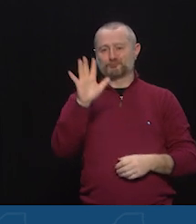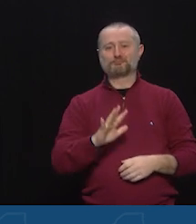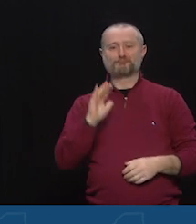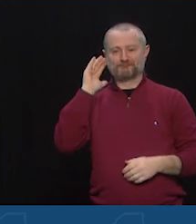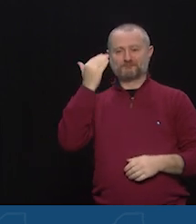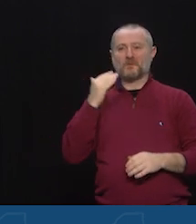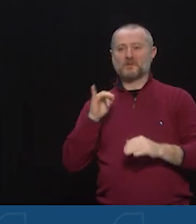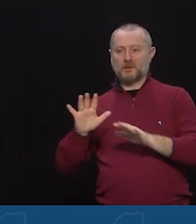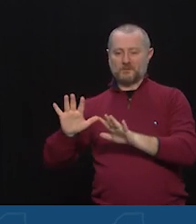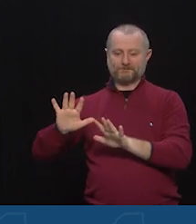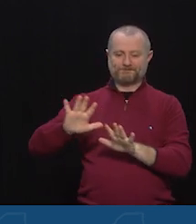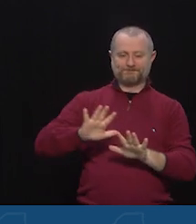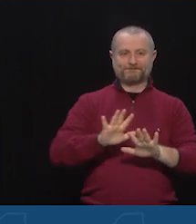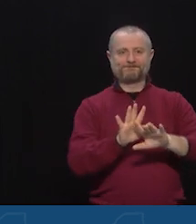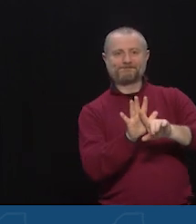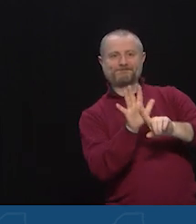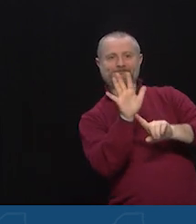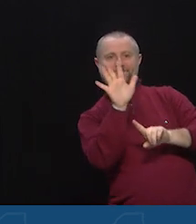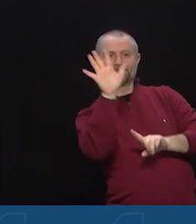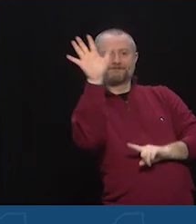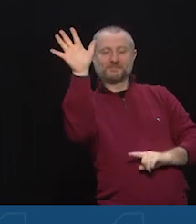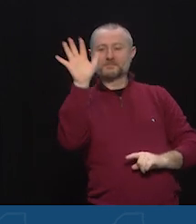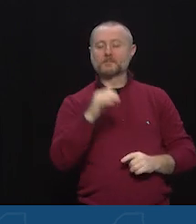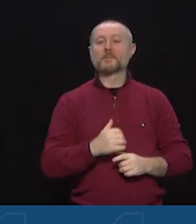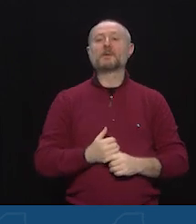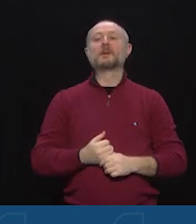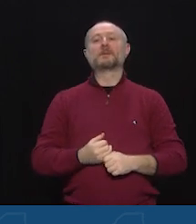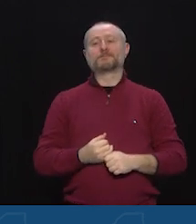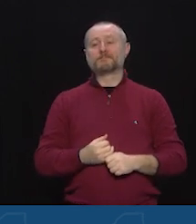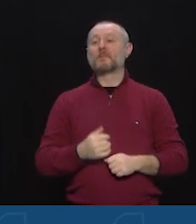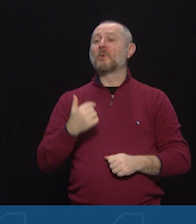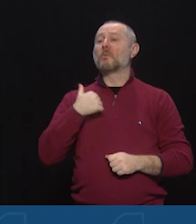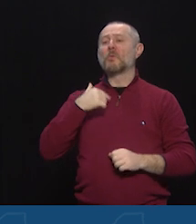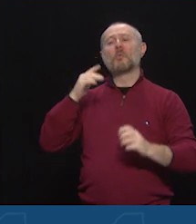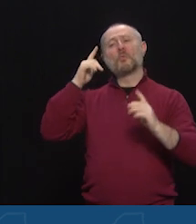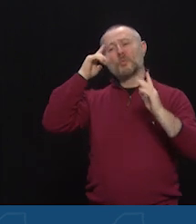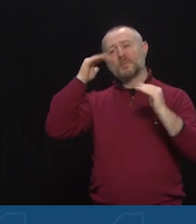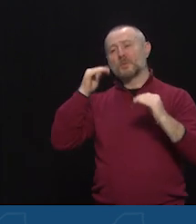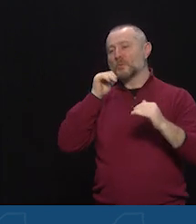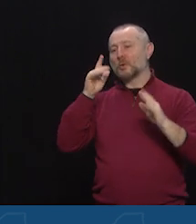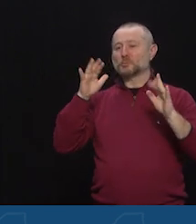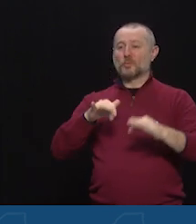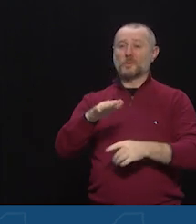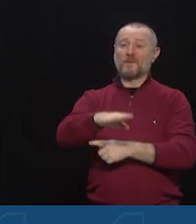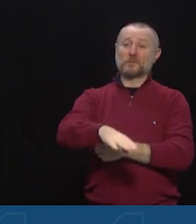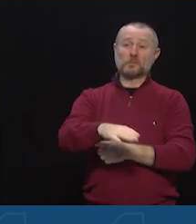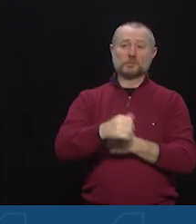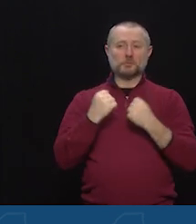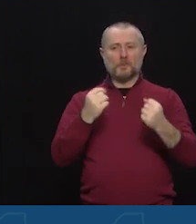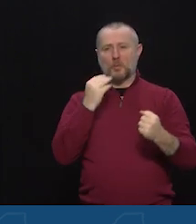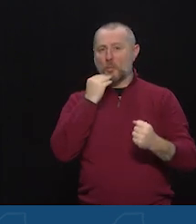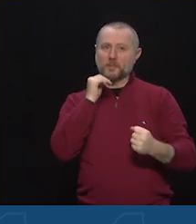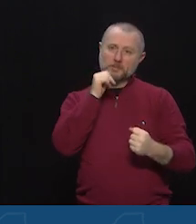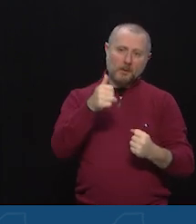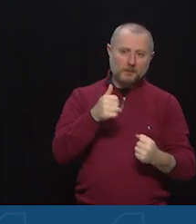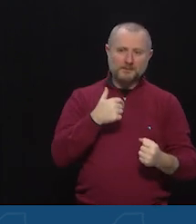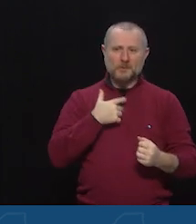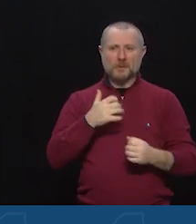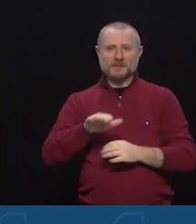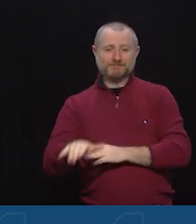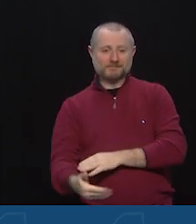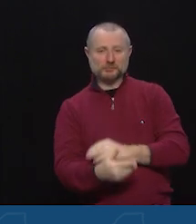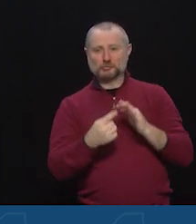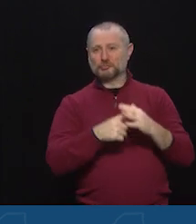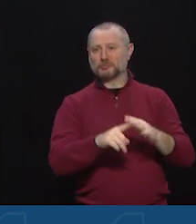tonight. So what we're expecting is hopeful that doesn't really hit during the commute this evening. We're tracking the timing of this, but we do believe that the